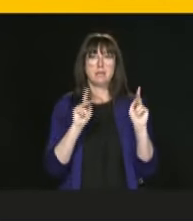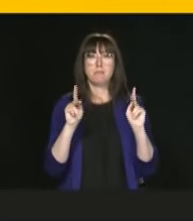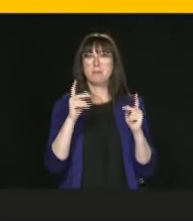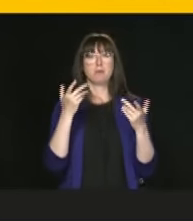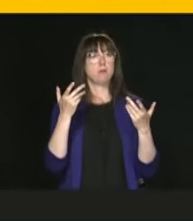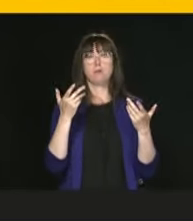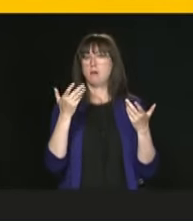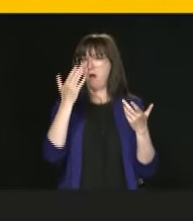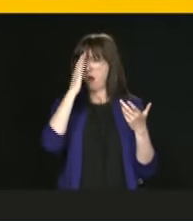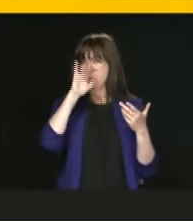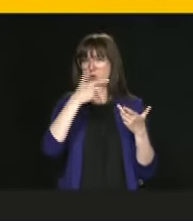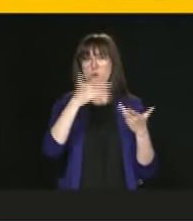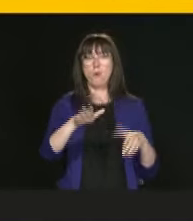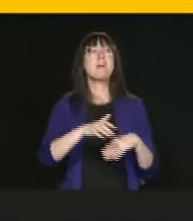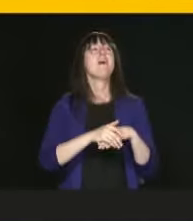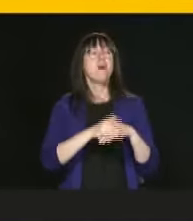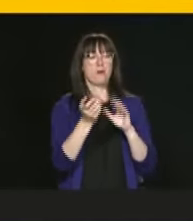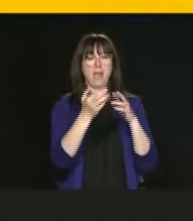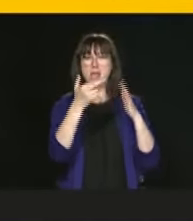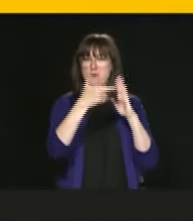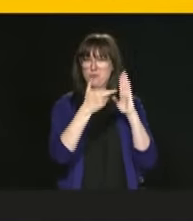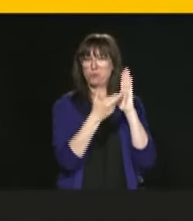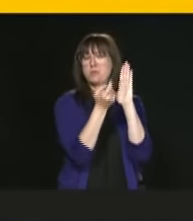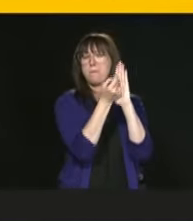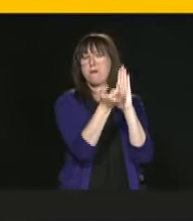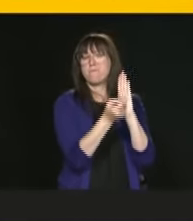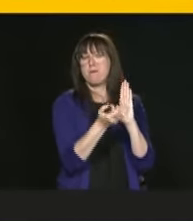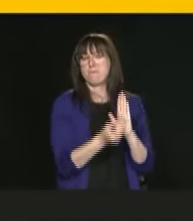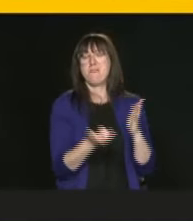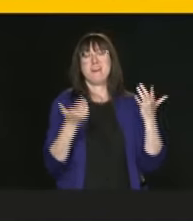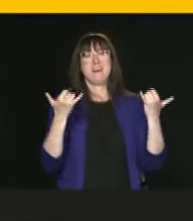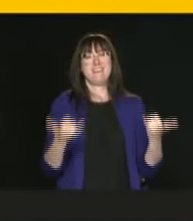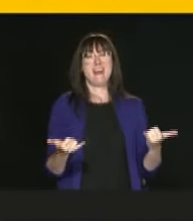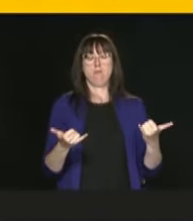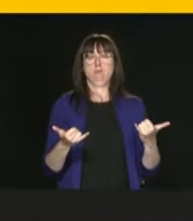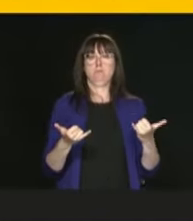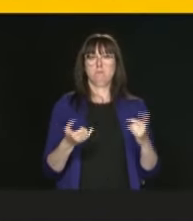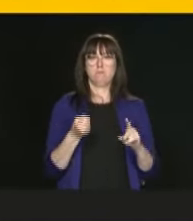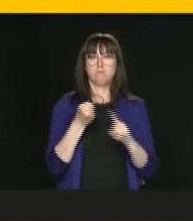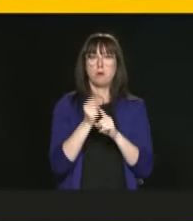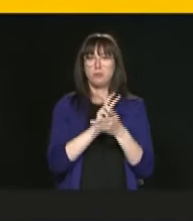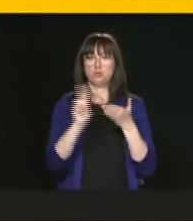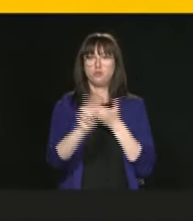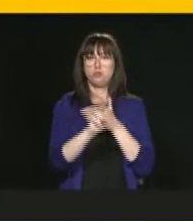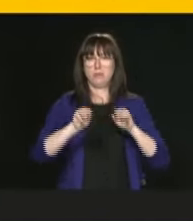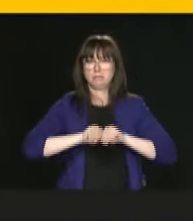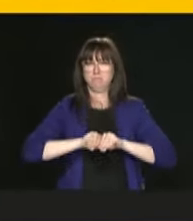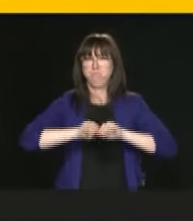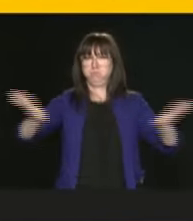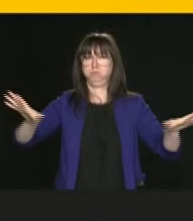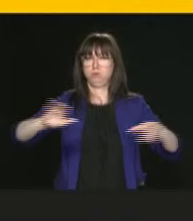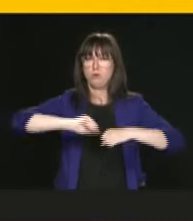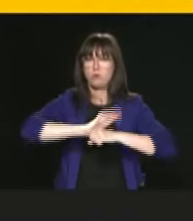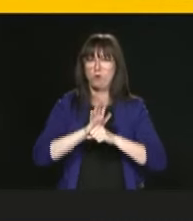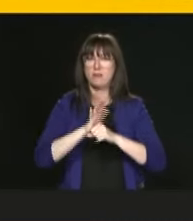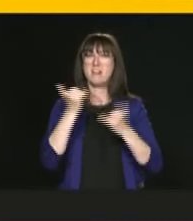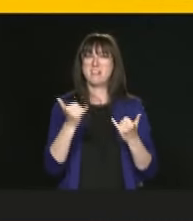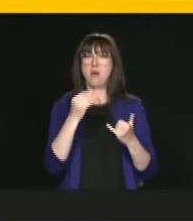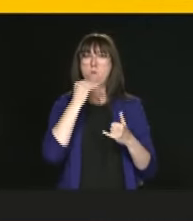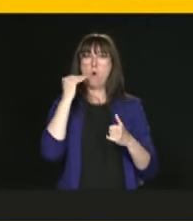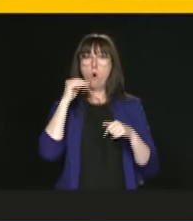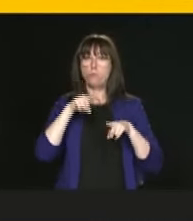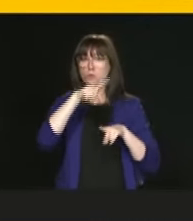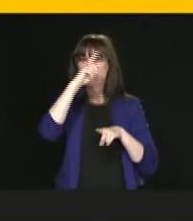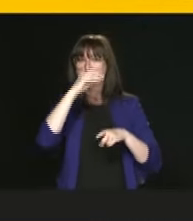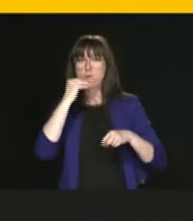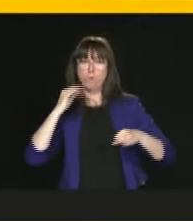now being told, okay, we loosened the rules and now COVID's spreading again and you're all going to have to go inside for the rest of the summer. People don't want